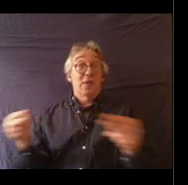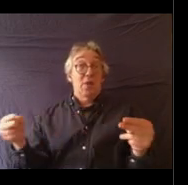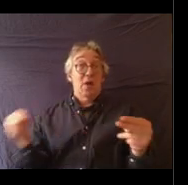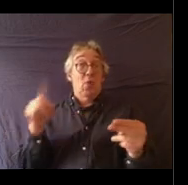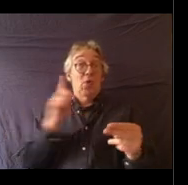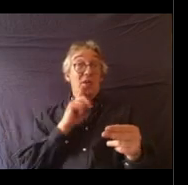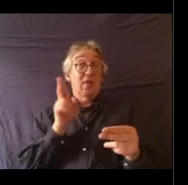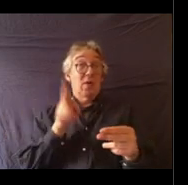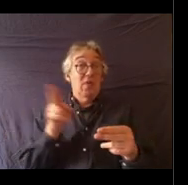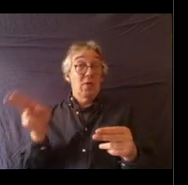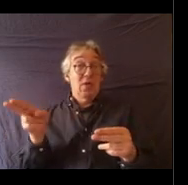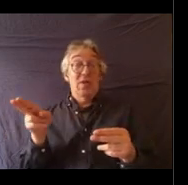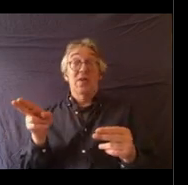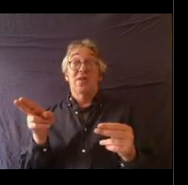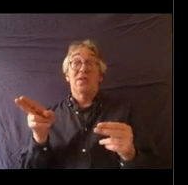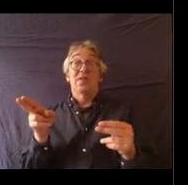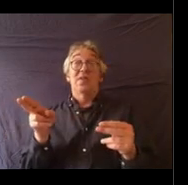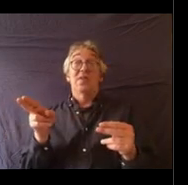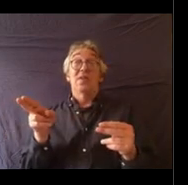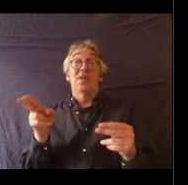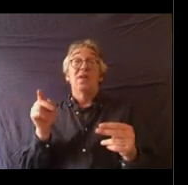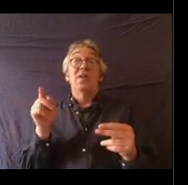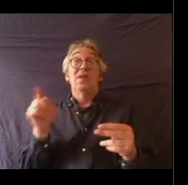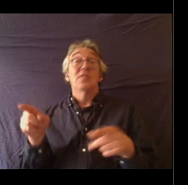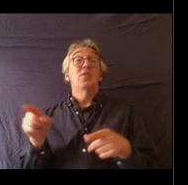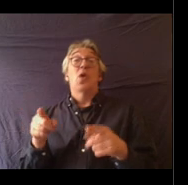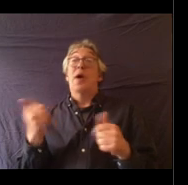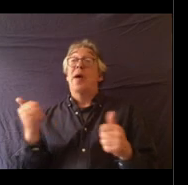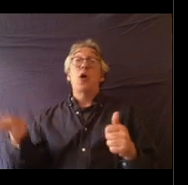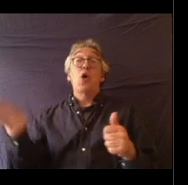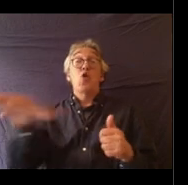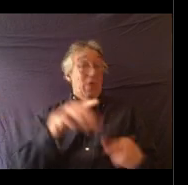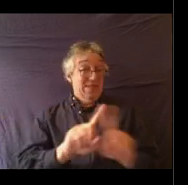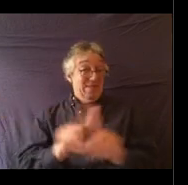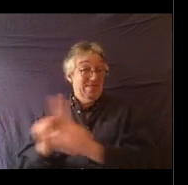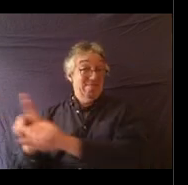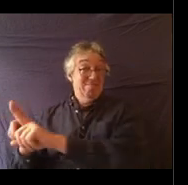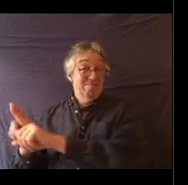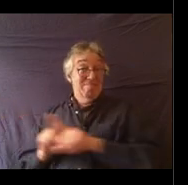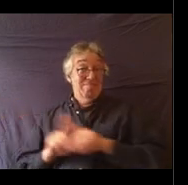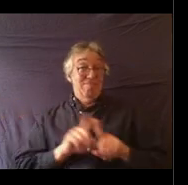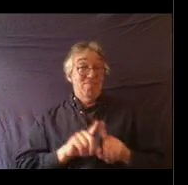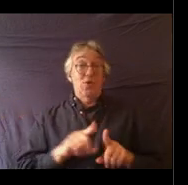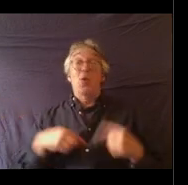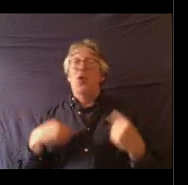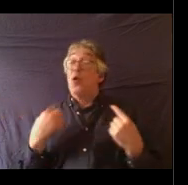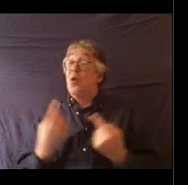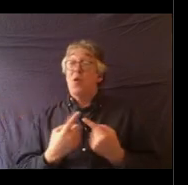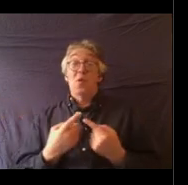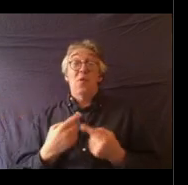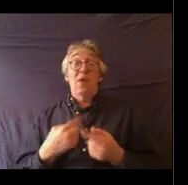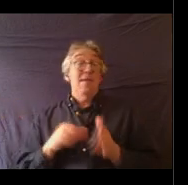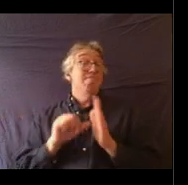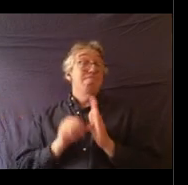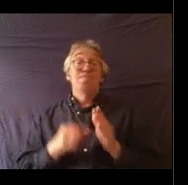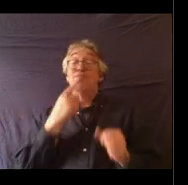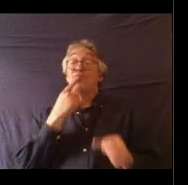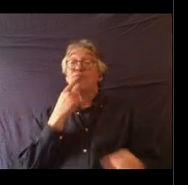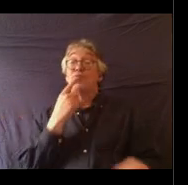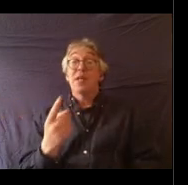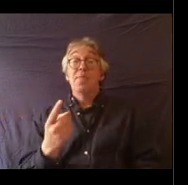hard of hearing, which is also different from country to country. So that's why we stress that the aspect